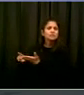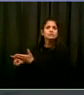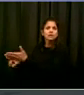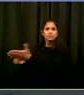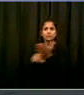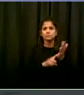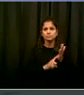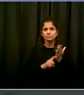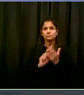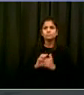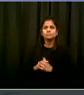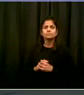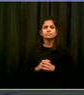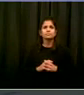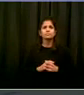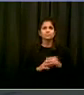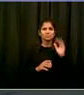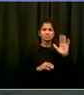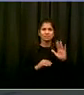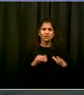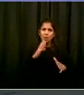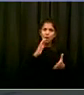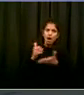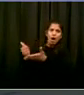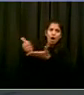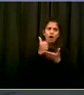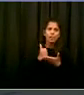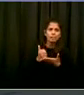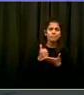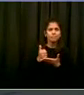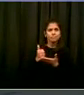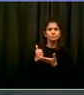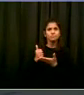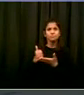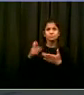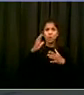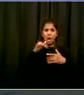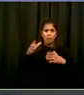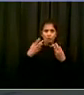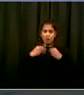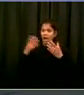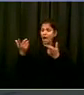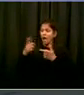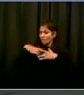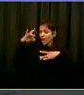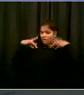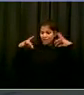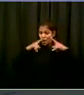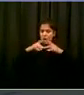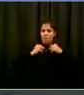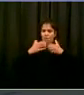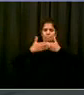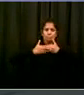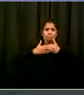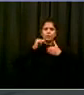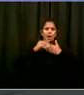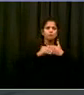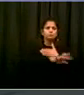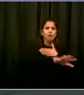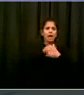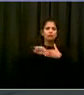we speed ourselves out of this challenge, is to make sure we're getting a clear look at what's happening. The more people get tested, the